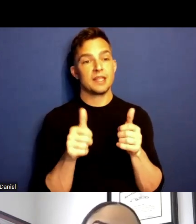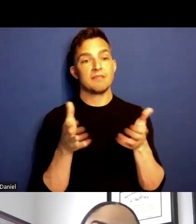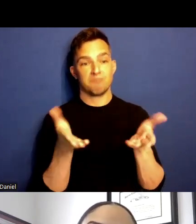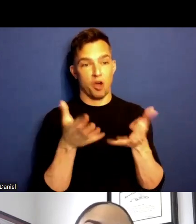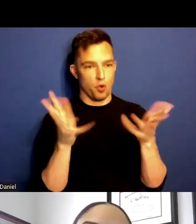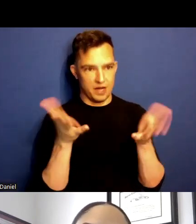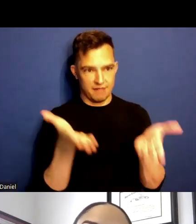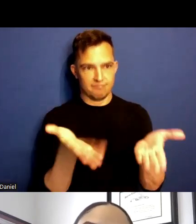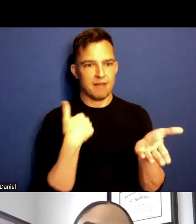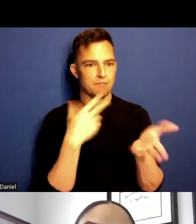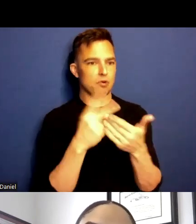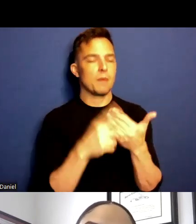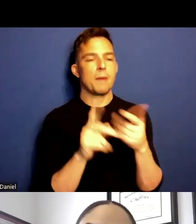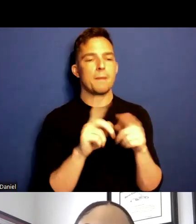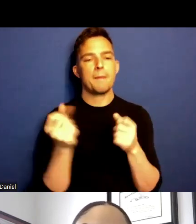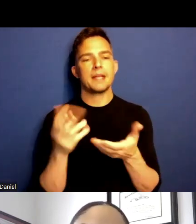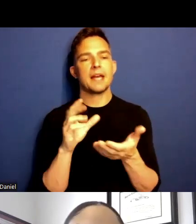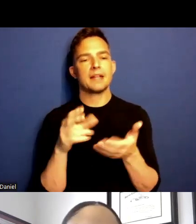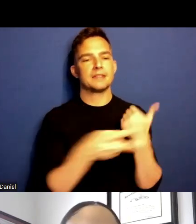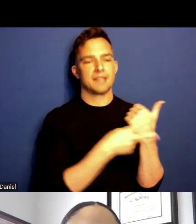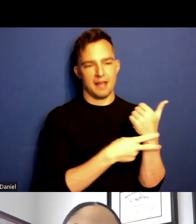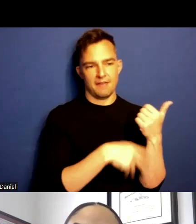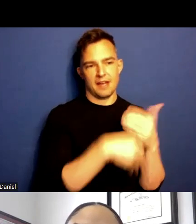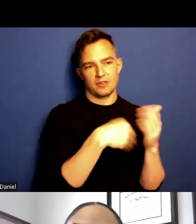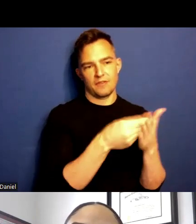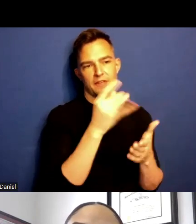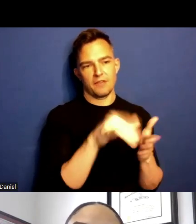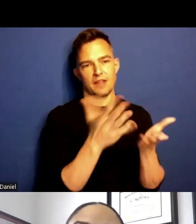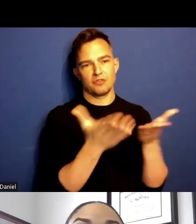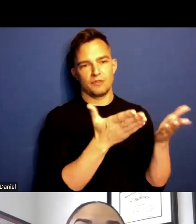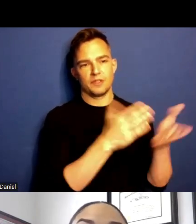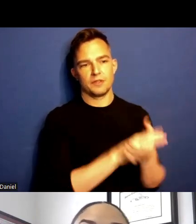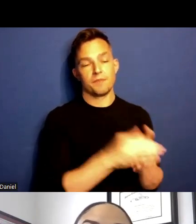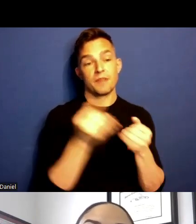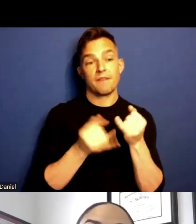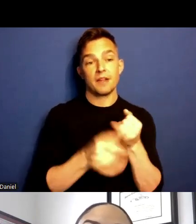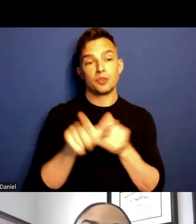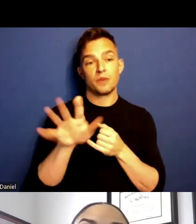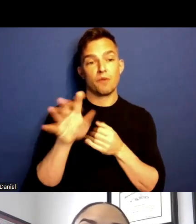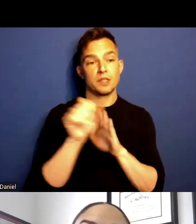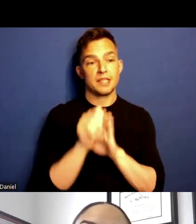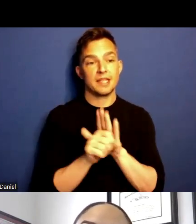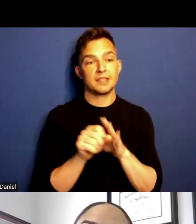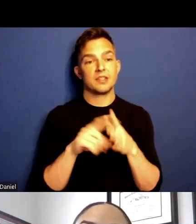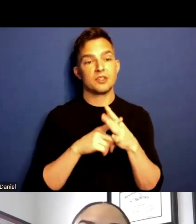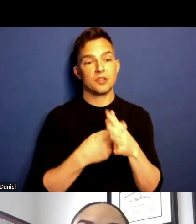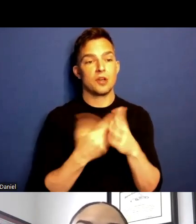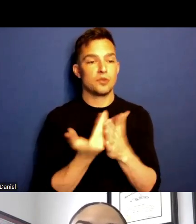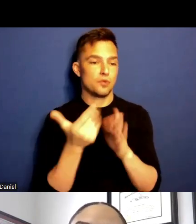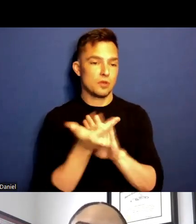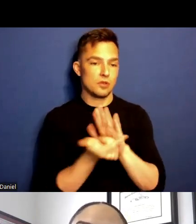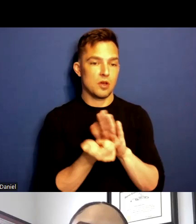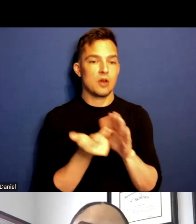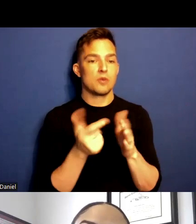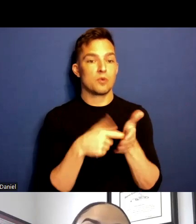again, many have allocated additional funding for these services. And finally, 24 states enacted new legislation